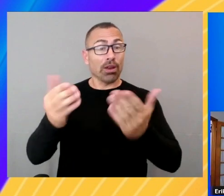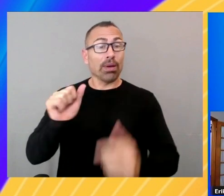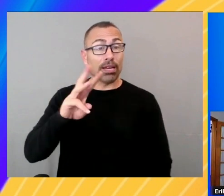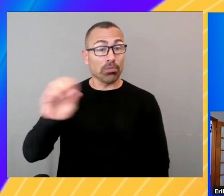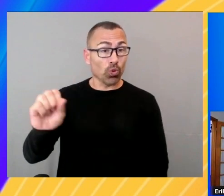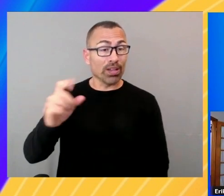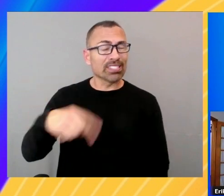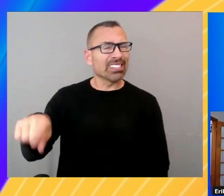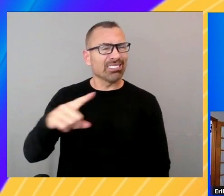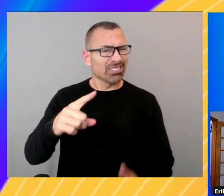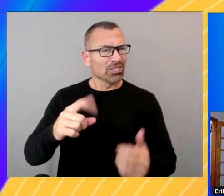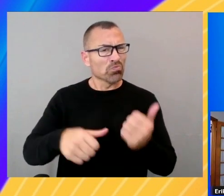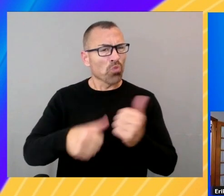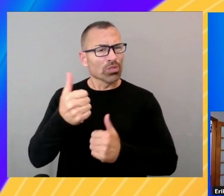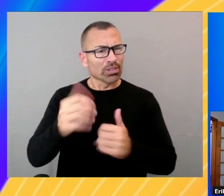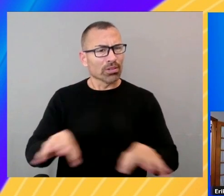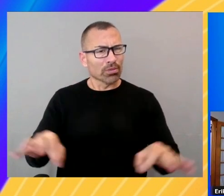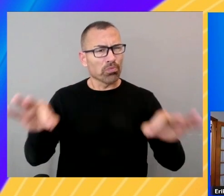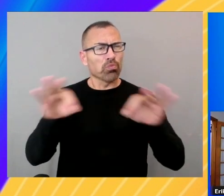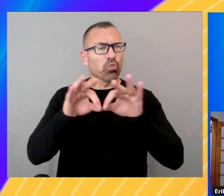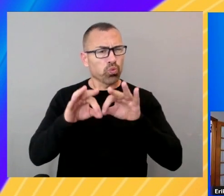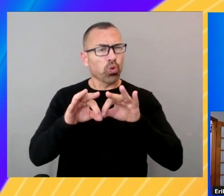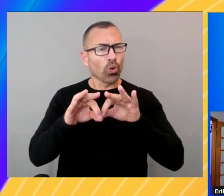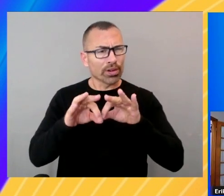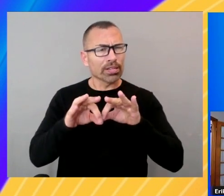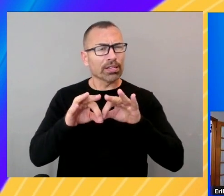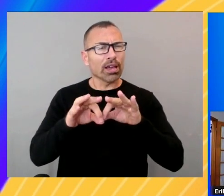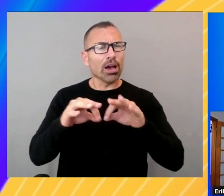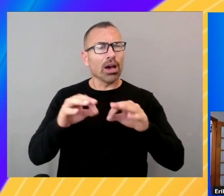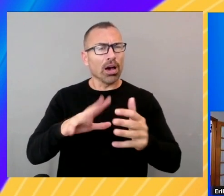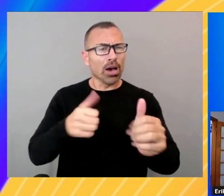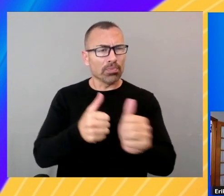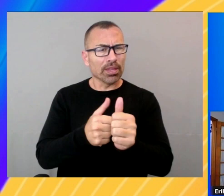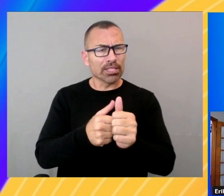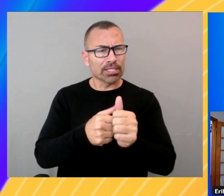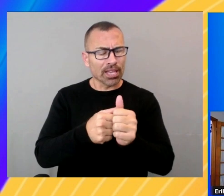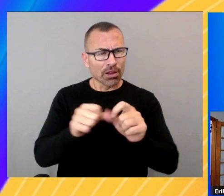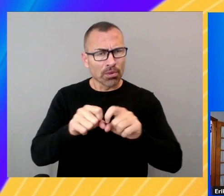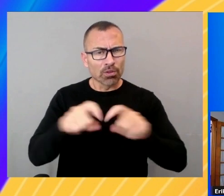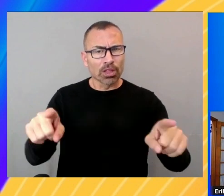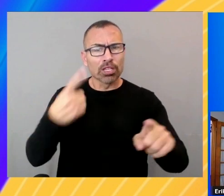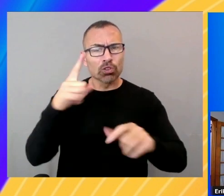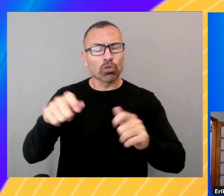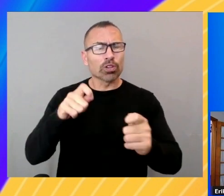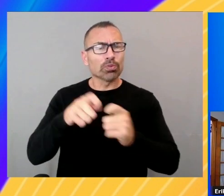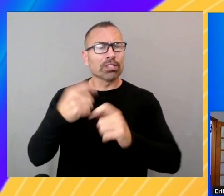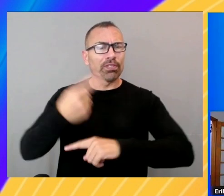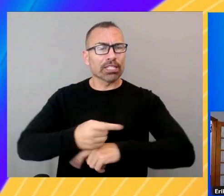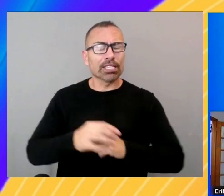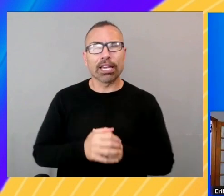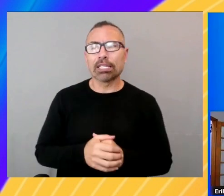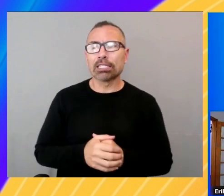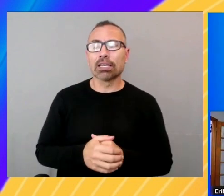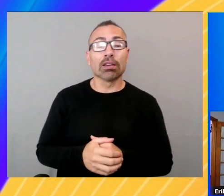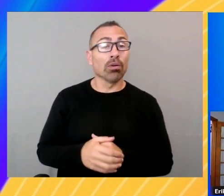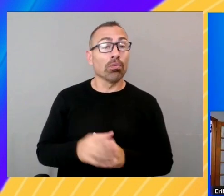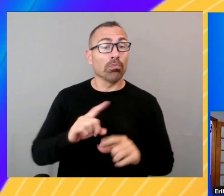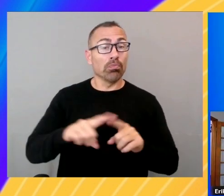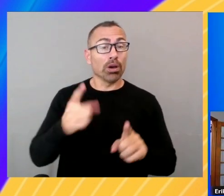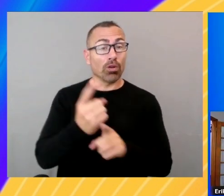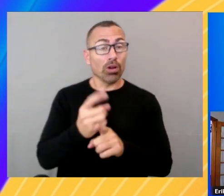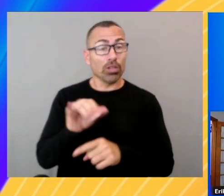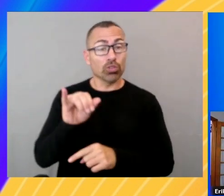related updates that have been released for at least 7 days. But alternatively, if we also want to include some custom